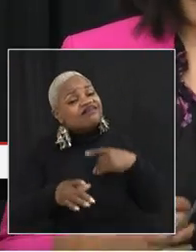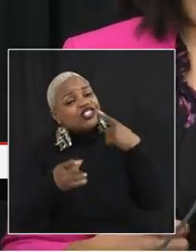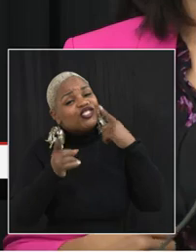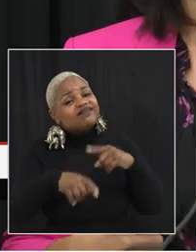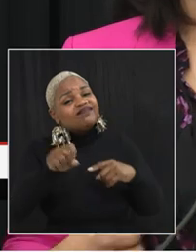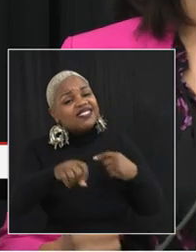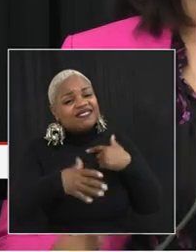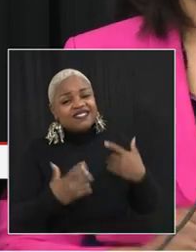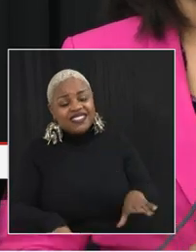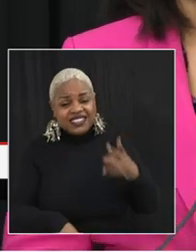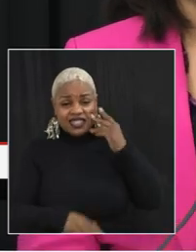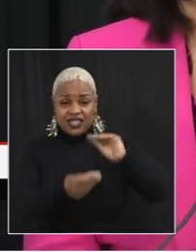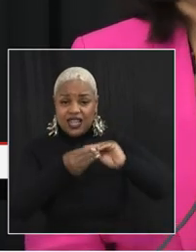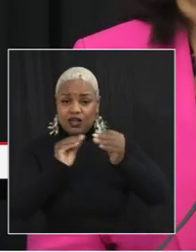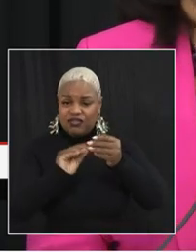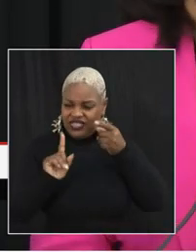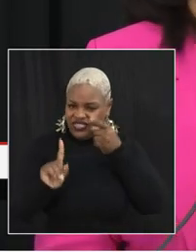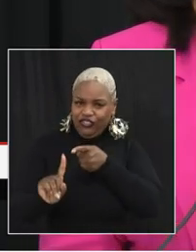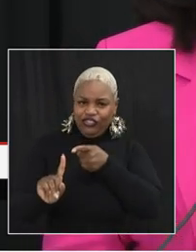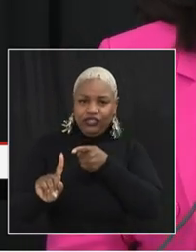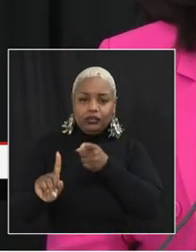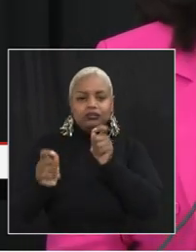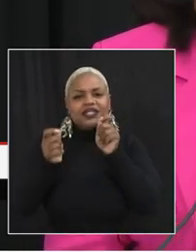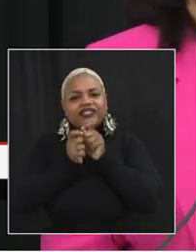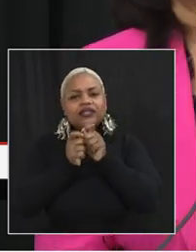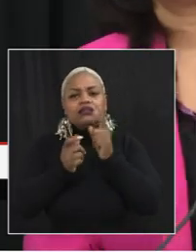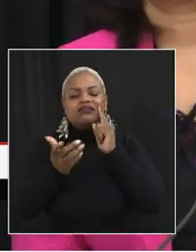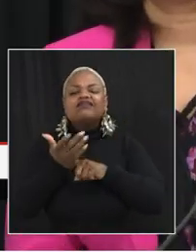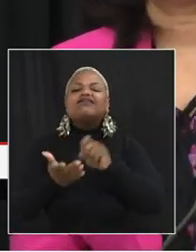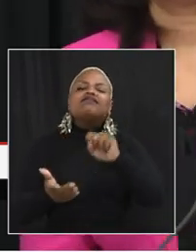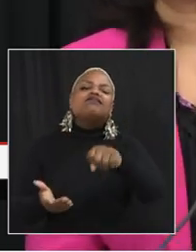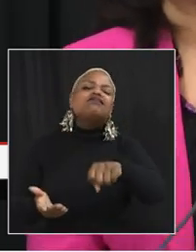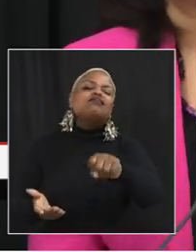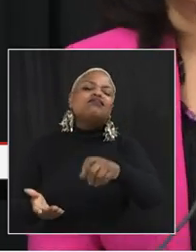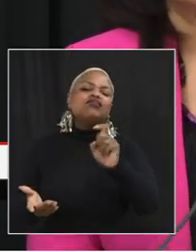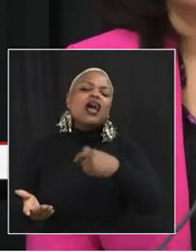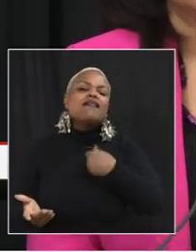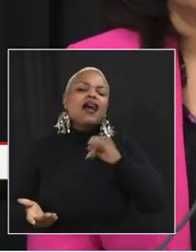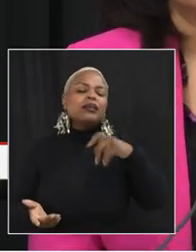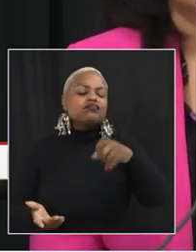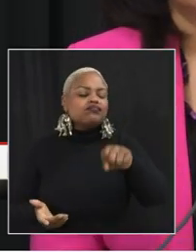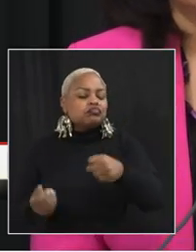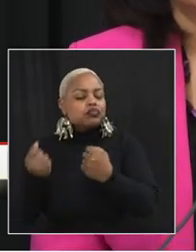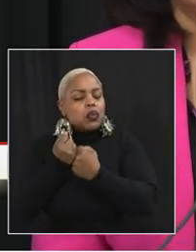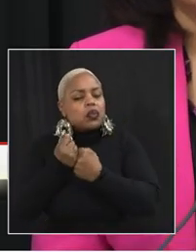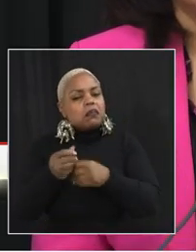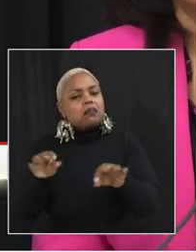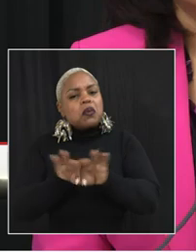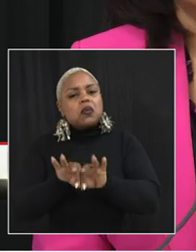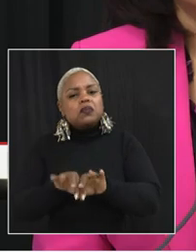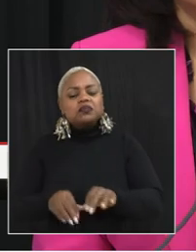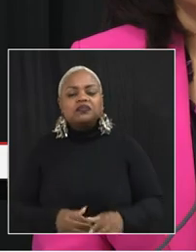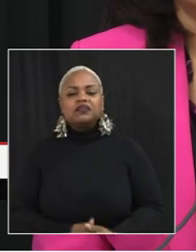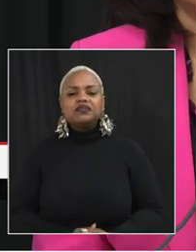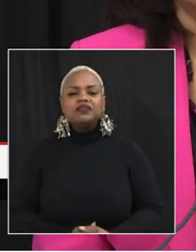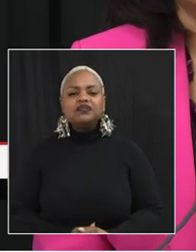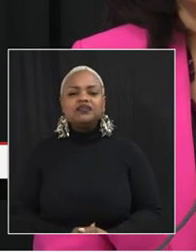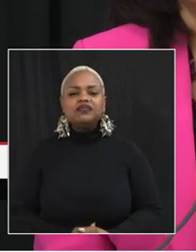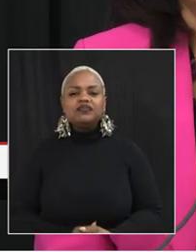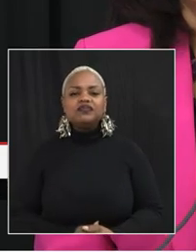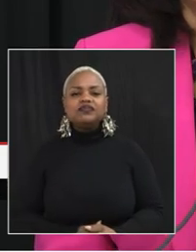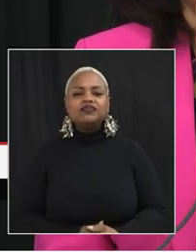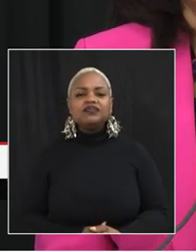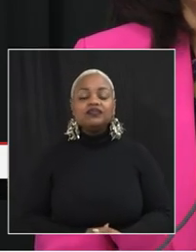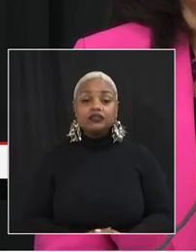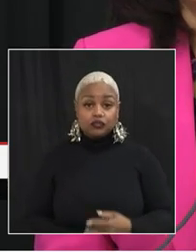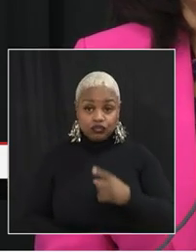doing a better job identifying kids who need IEPs, it very often is co-occurring needs for both